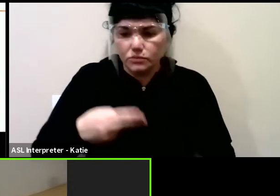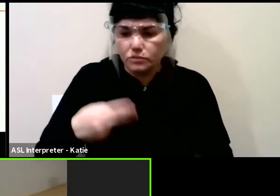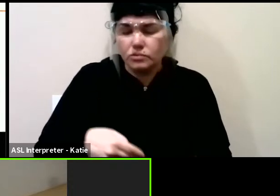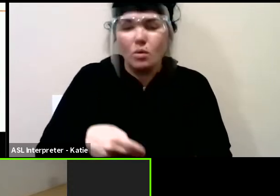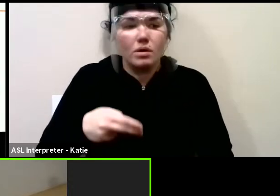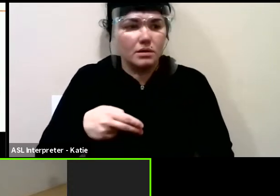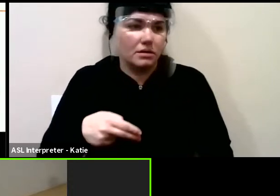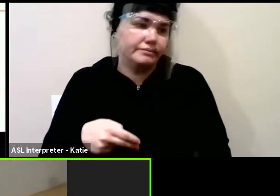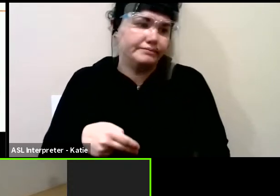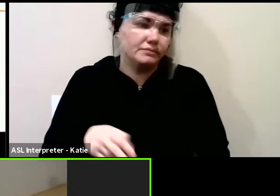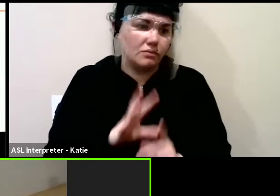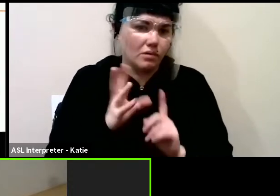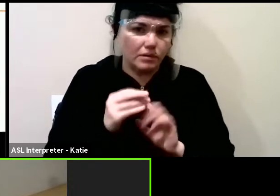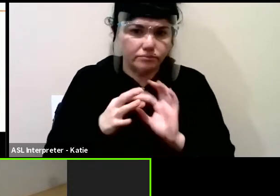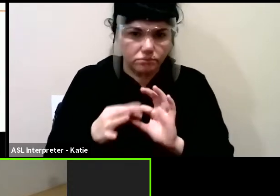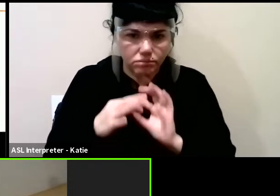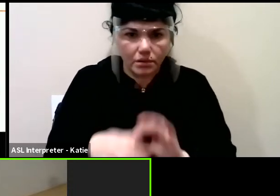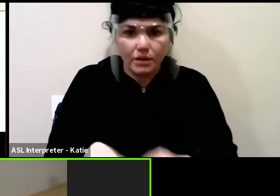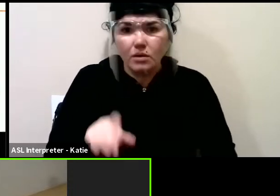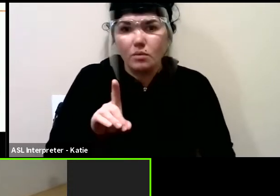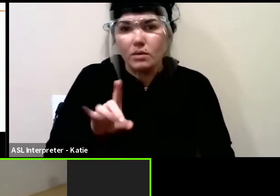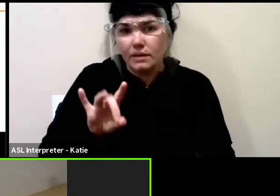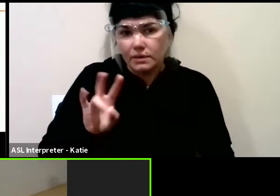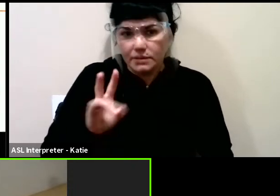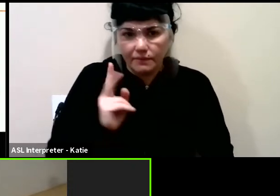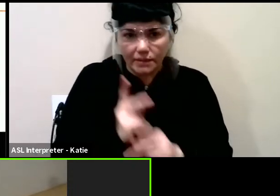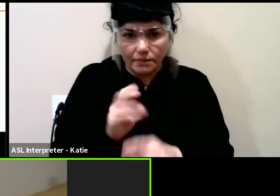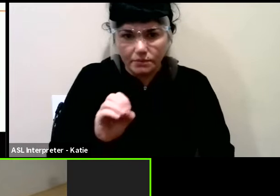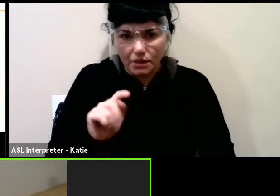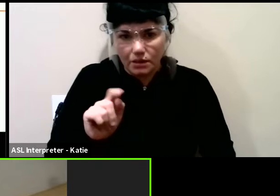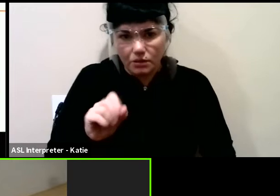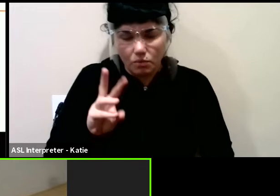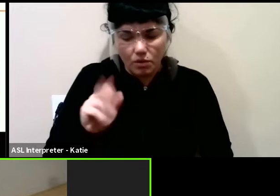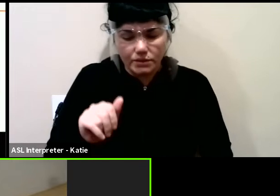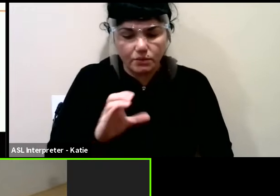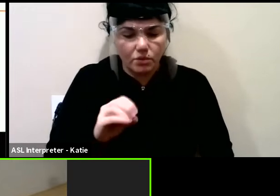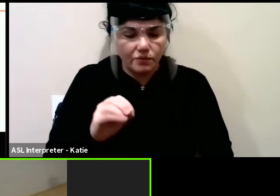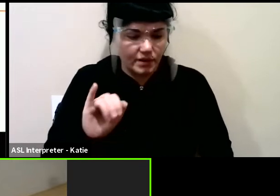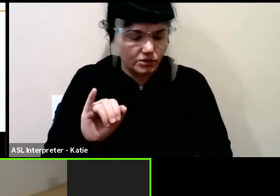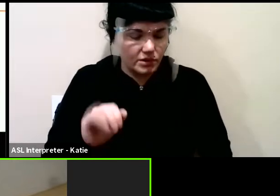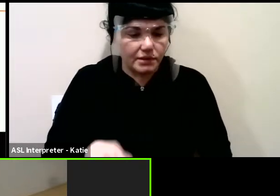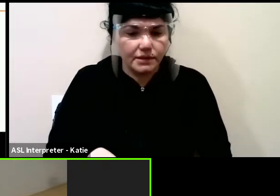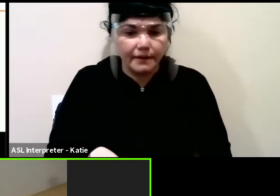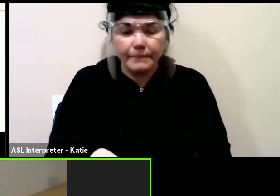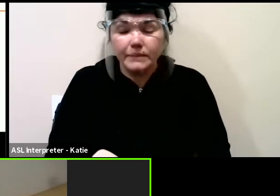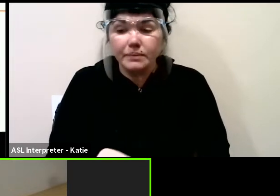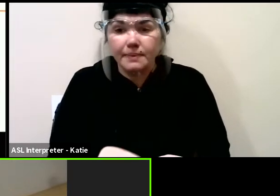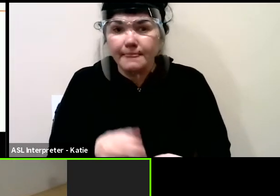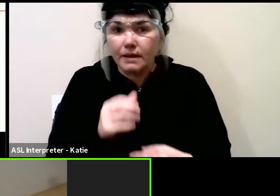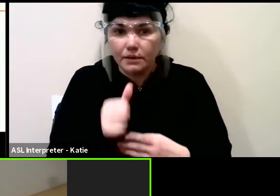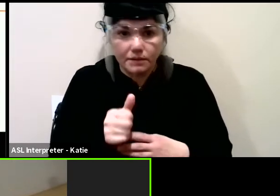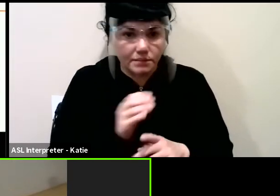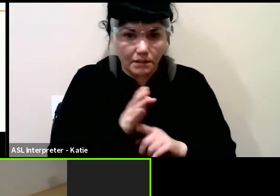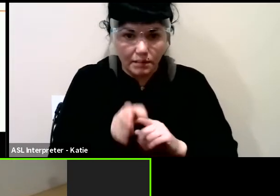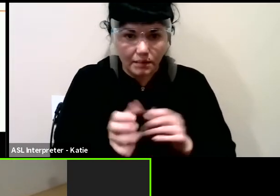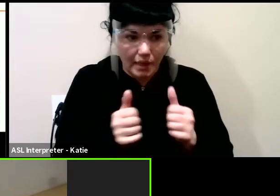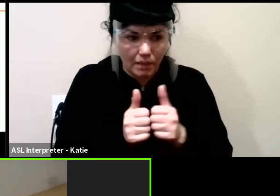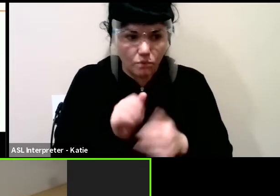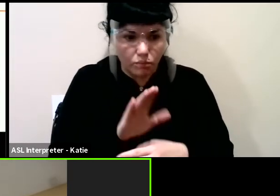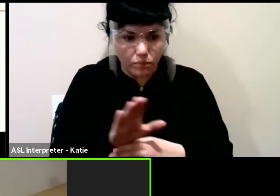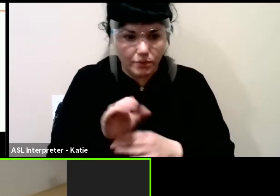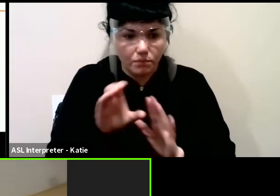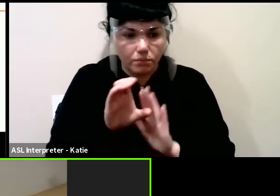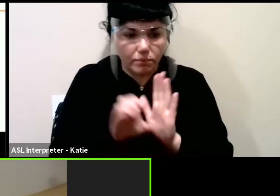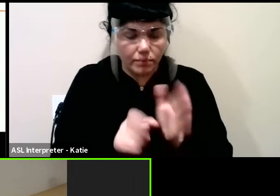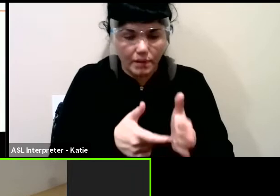187 keeps ottawa county as a community of interest breaking communities of interest does not align with your constitutional requirements some of the commission